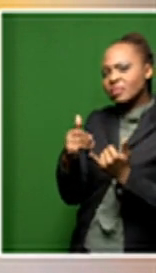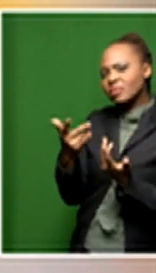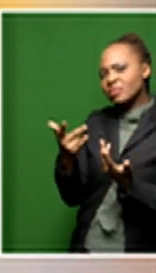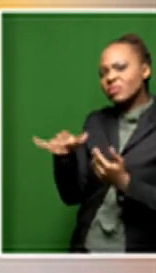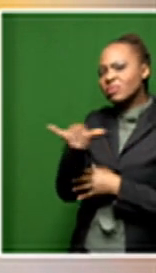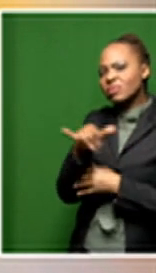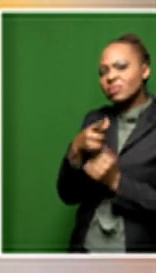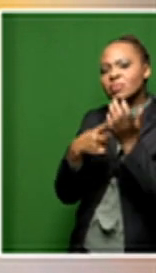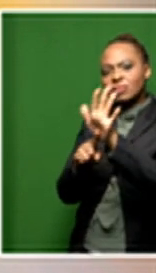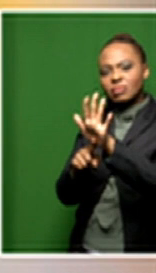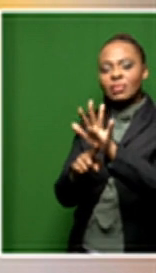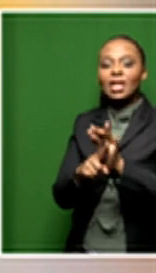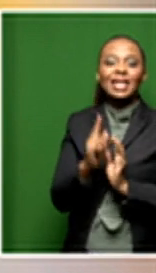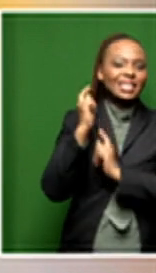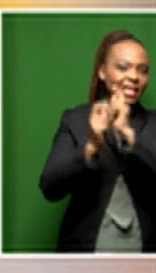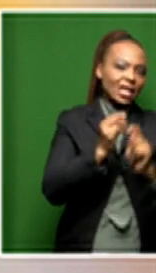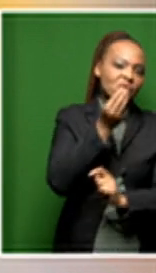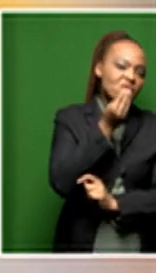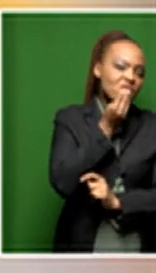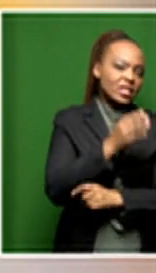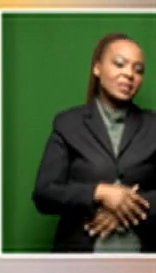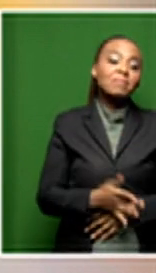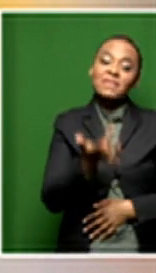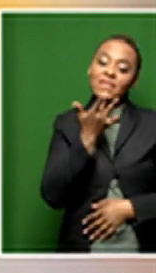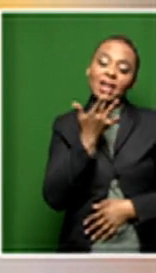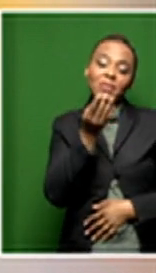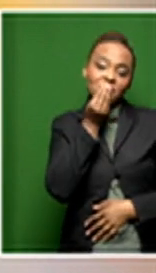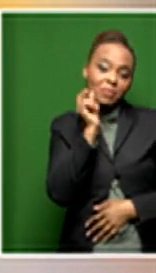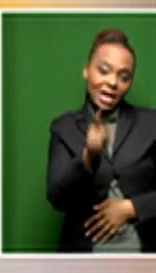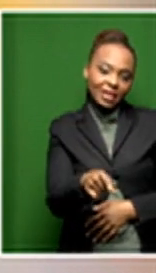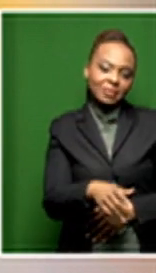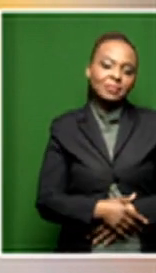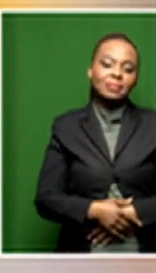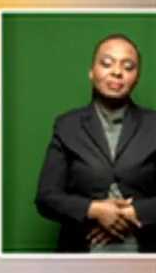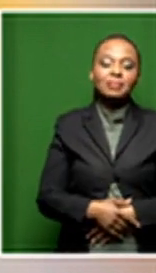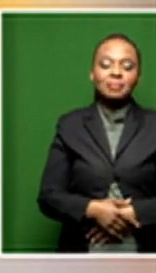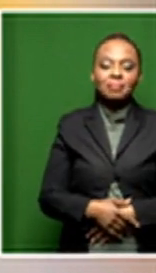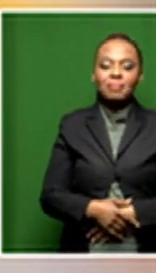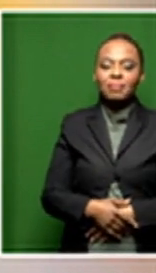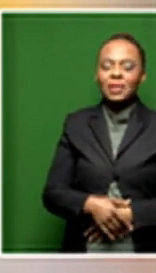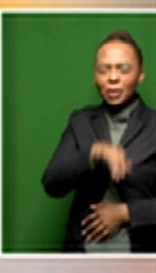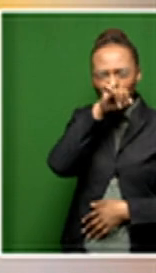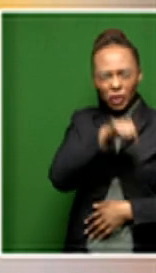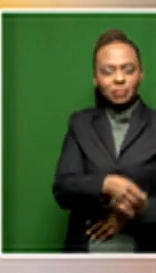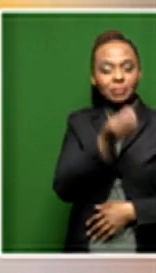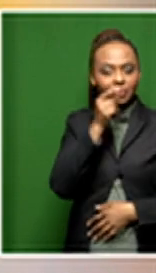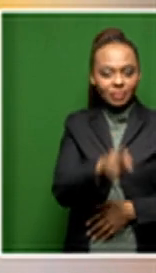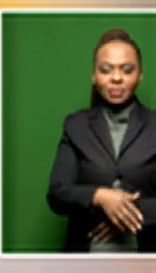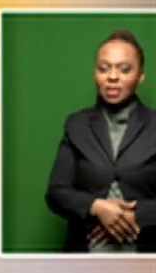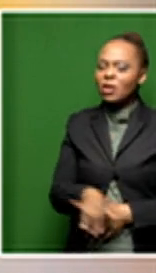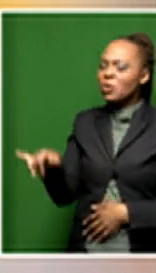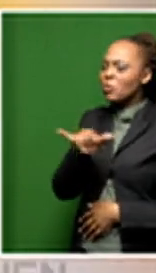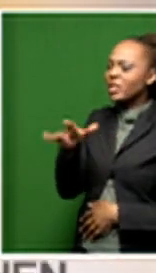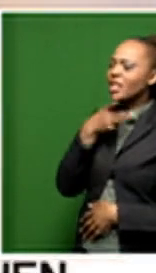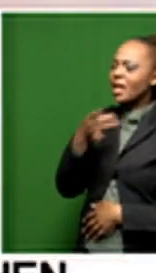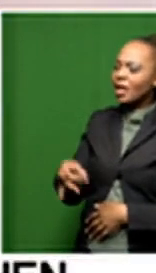Traditional food. My favorite kind of food, actually. Yes. Oh, okay. Is it? So yes. Which ones do they like? Because you